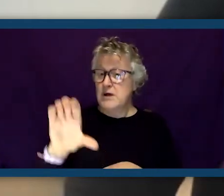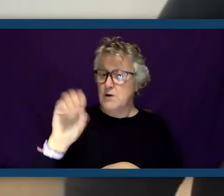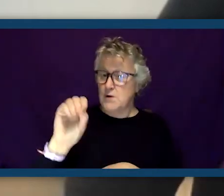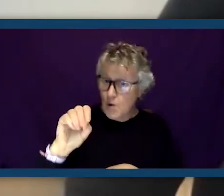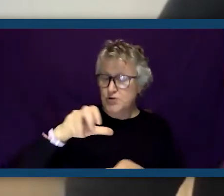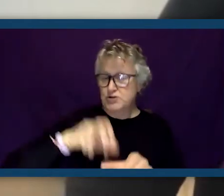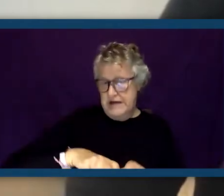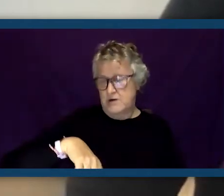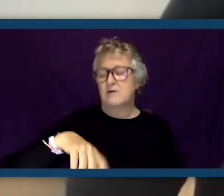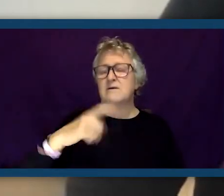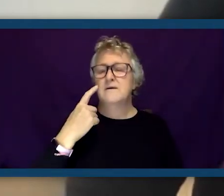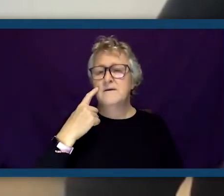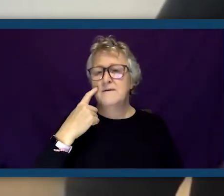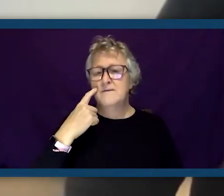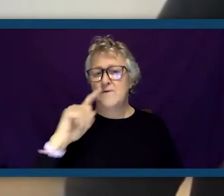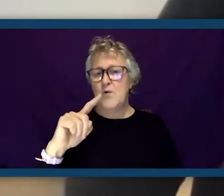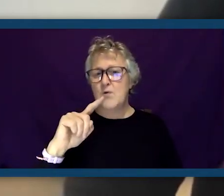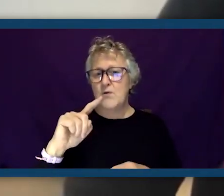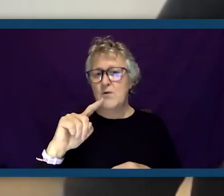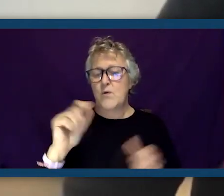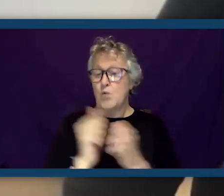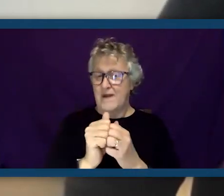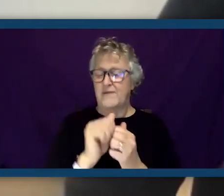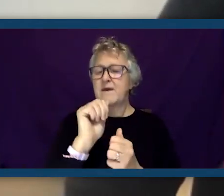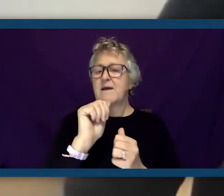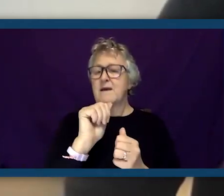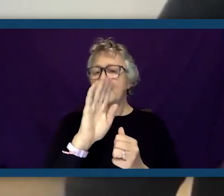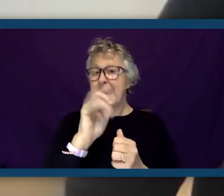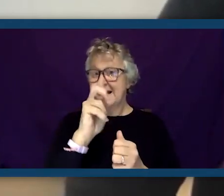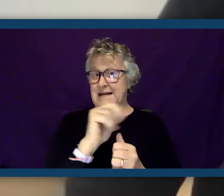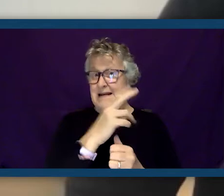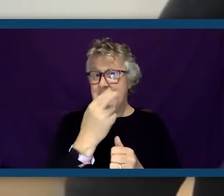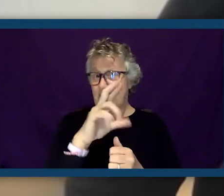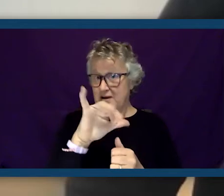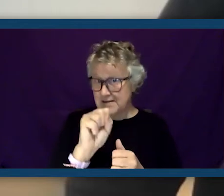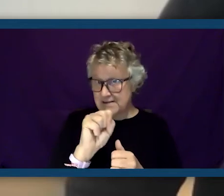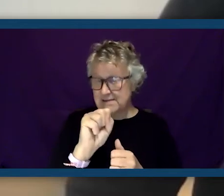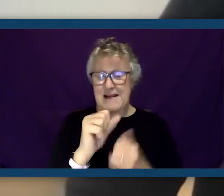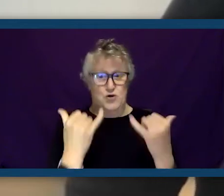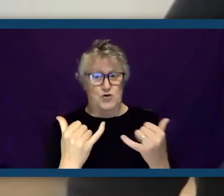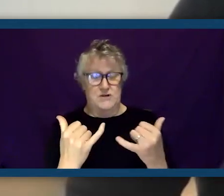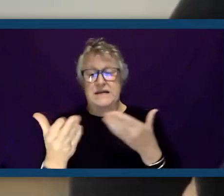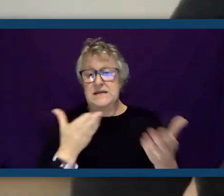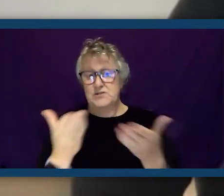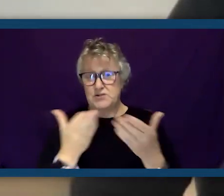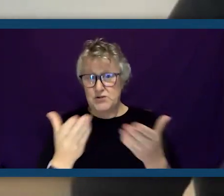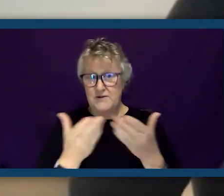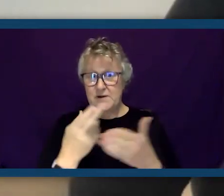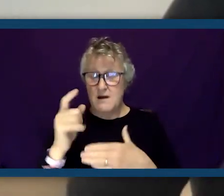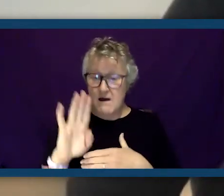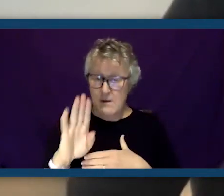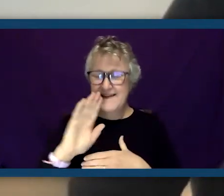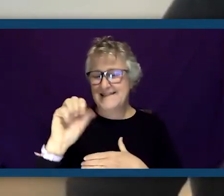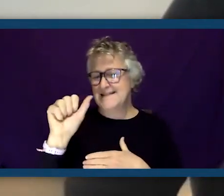Pacific Islanders for Biden and Harris. Currently, he serves as a president of the Pacific Islander Democratic Club of San Mateo